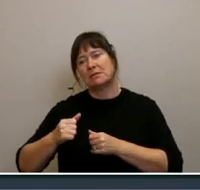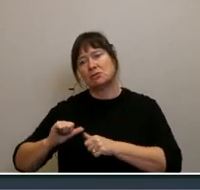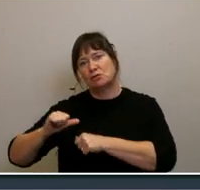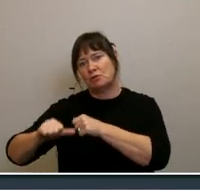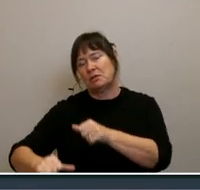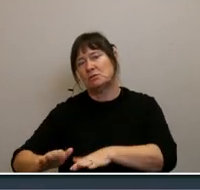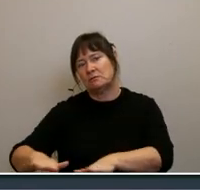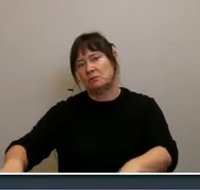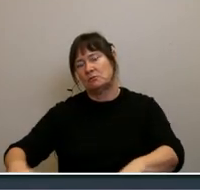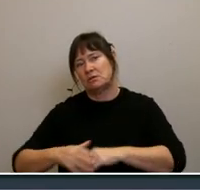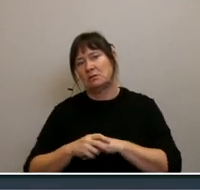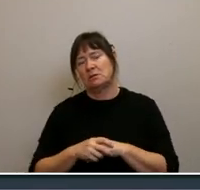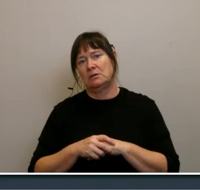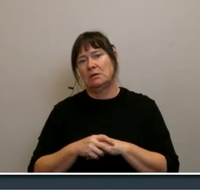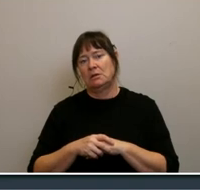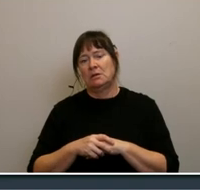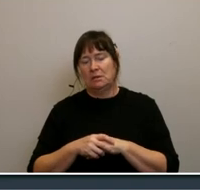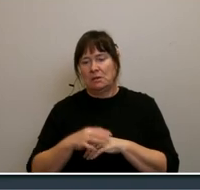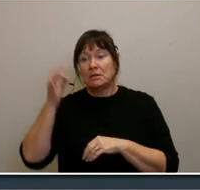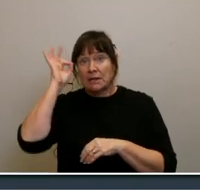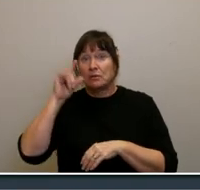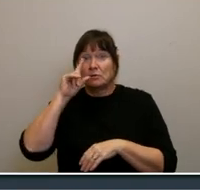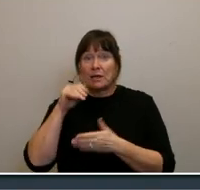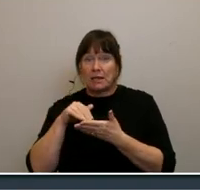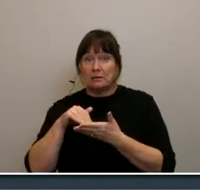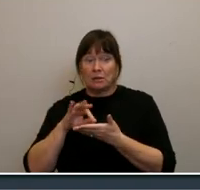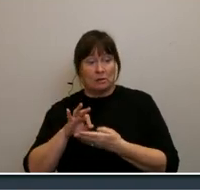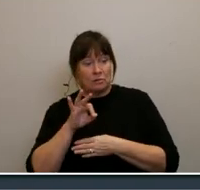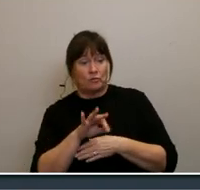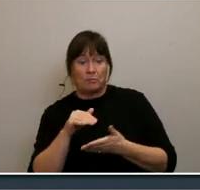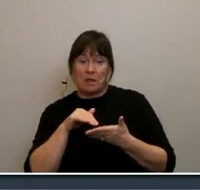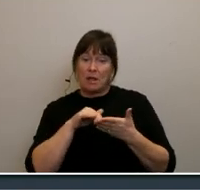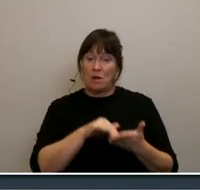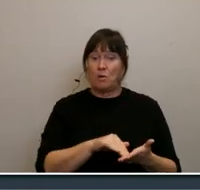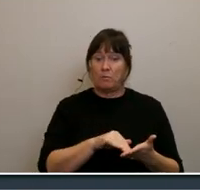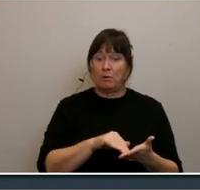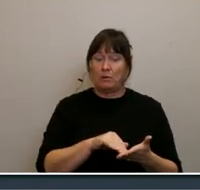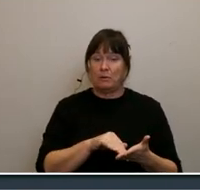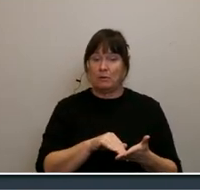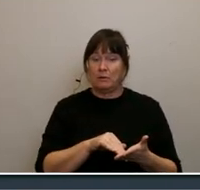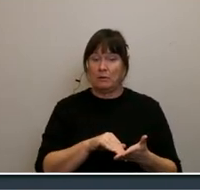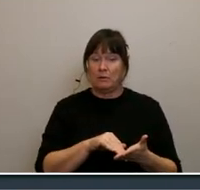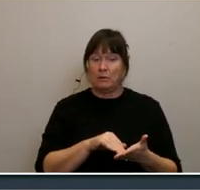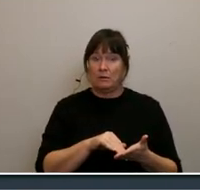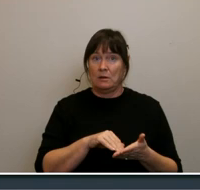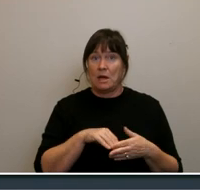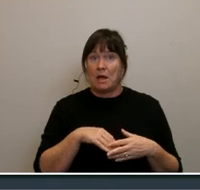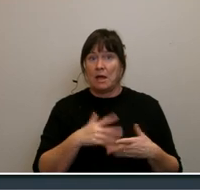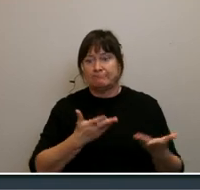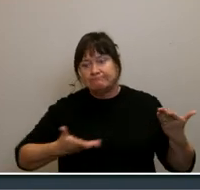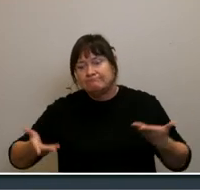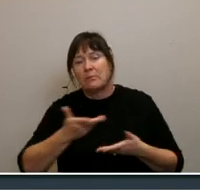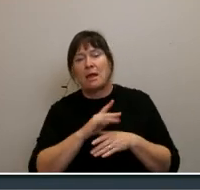should contribute to an understanding of the story of how human-induced climate change has come about and how we can lessen its